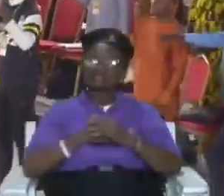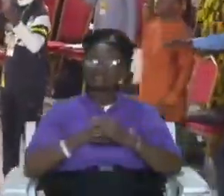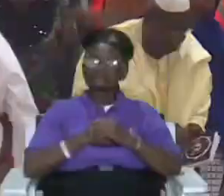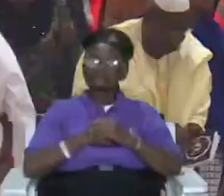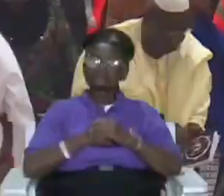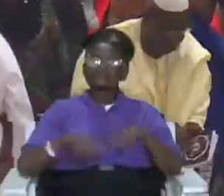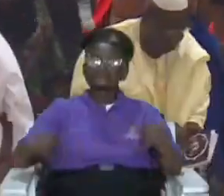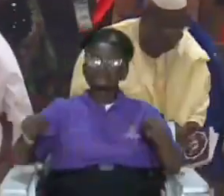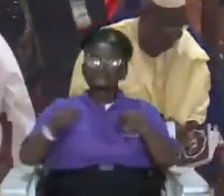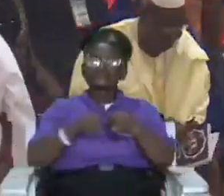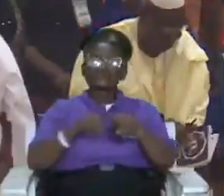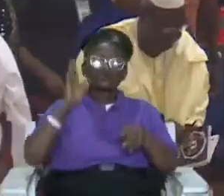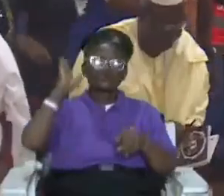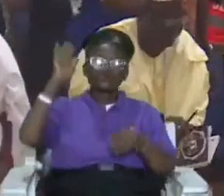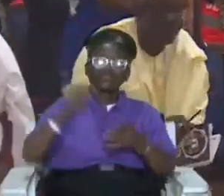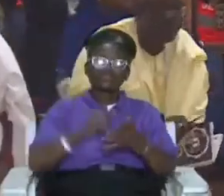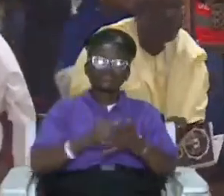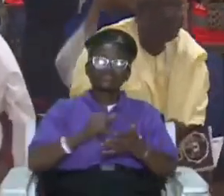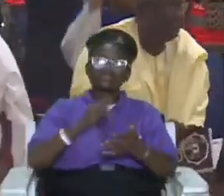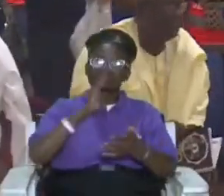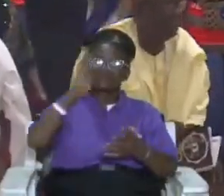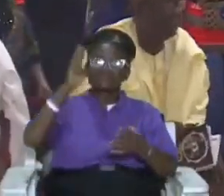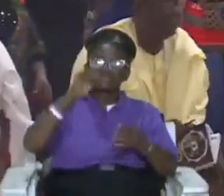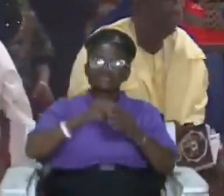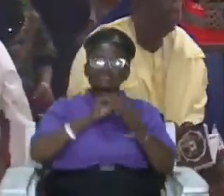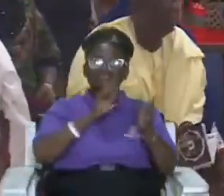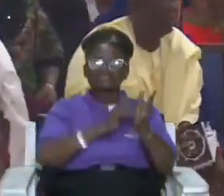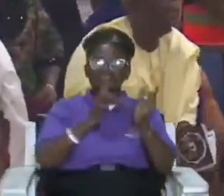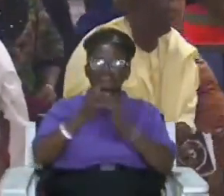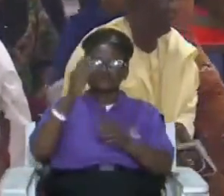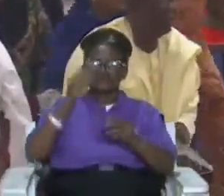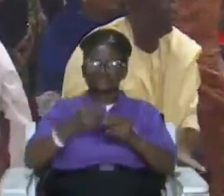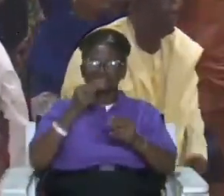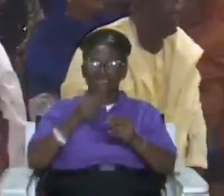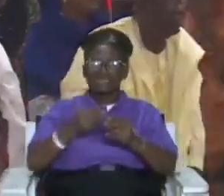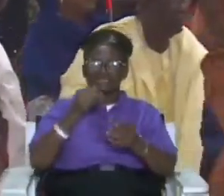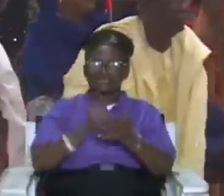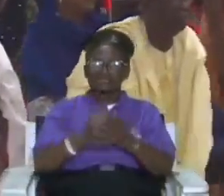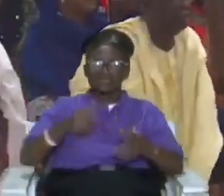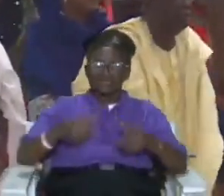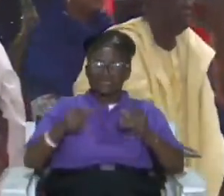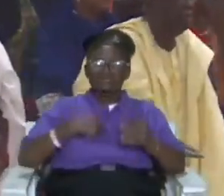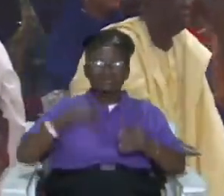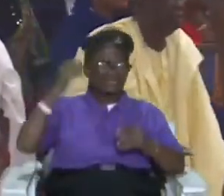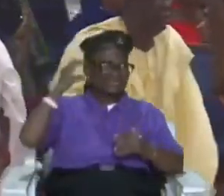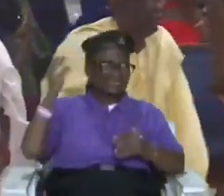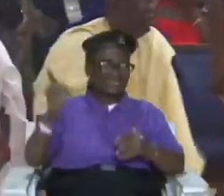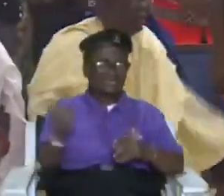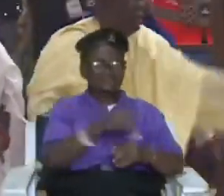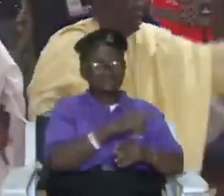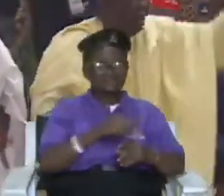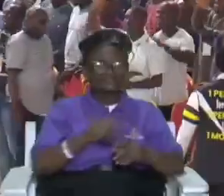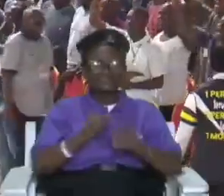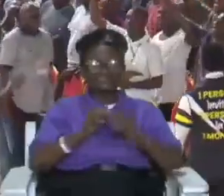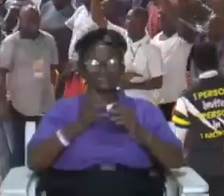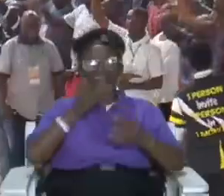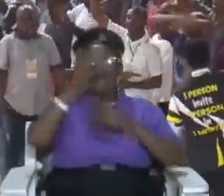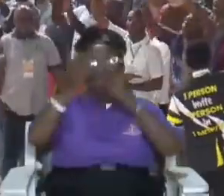So shall it be in Jesus' name. Let me hear you shout a really big